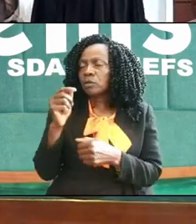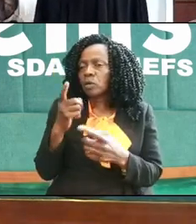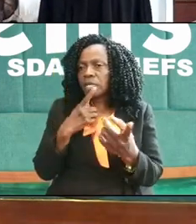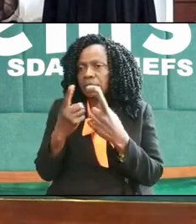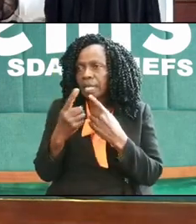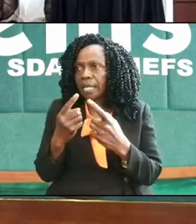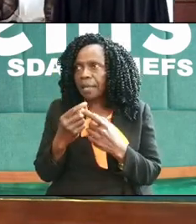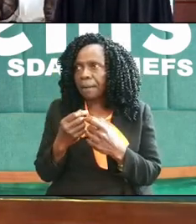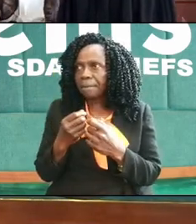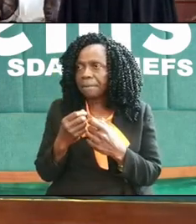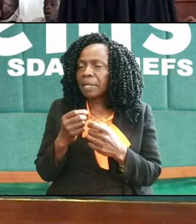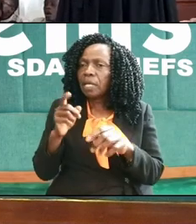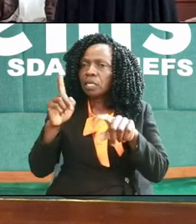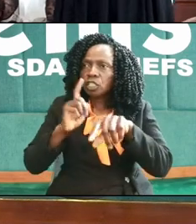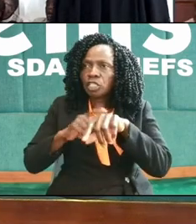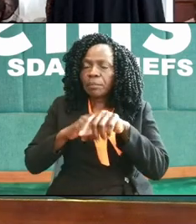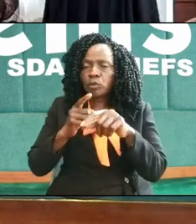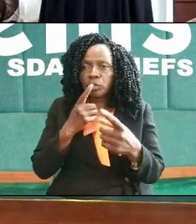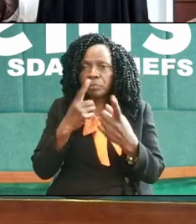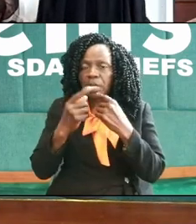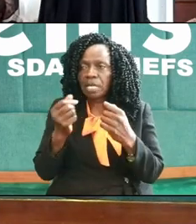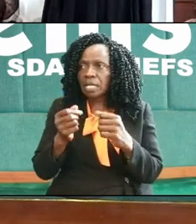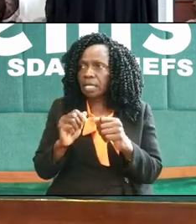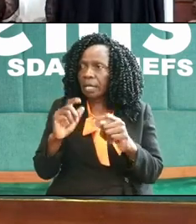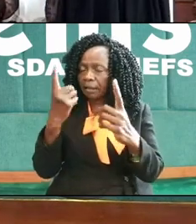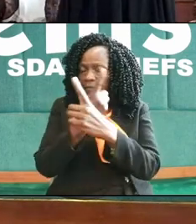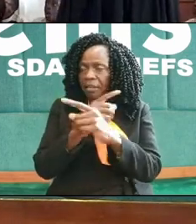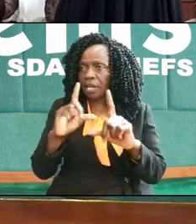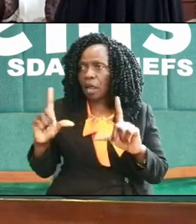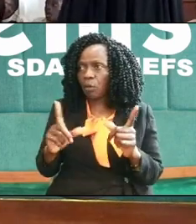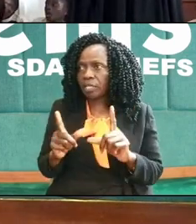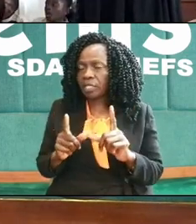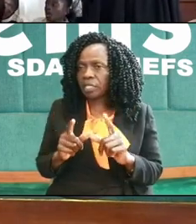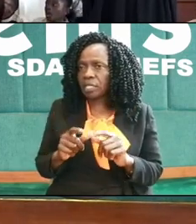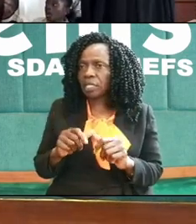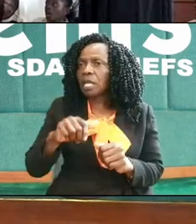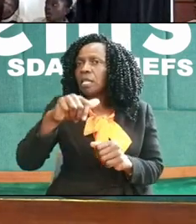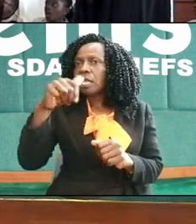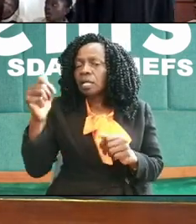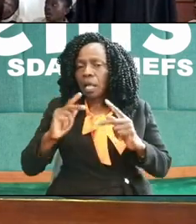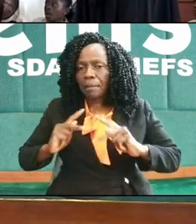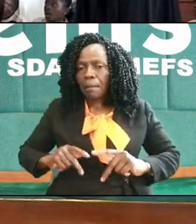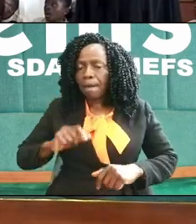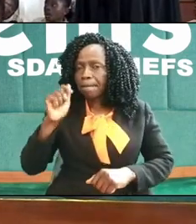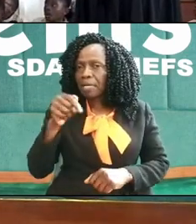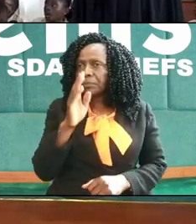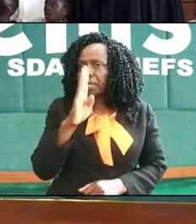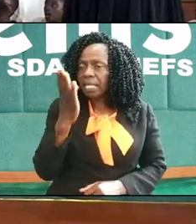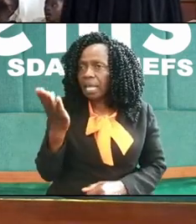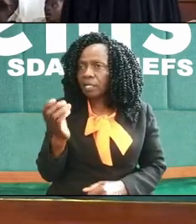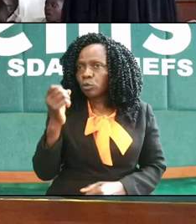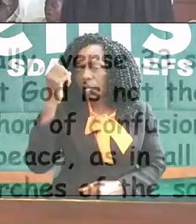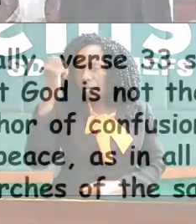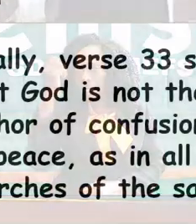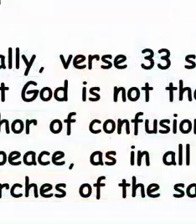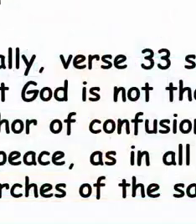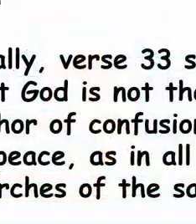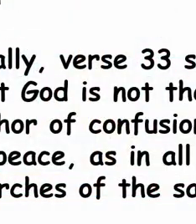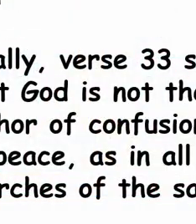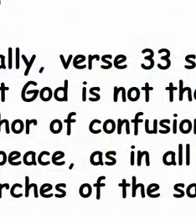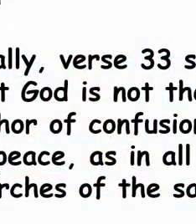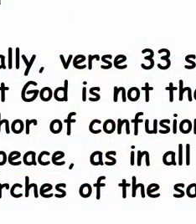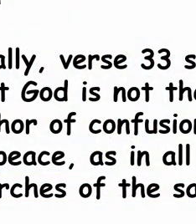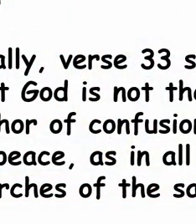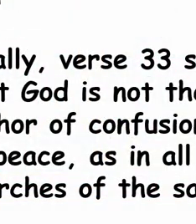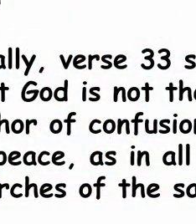saying. So God says in verse 33 of 1 Corinthians 14 that God is not the author of confusion,